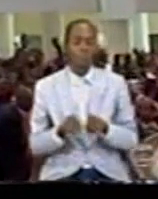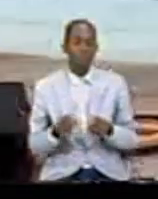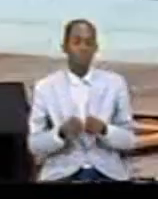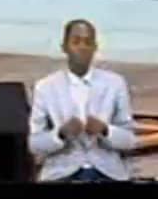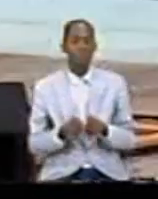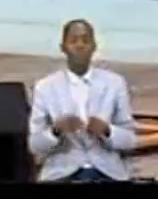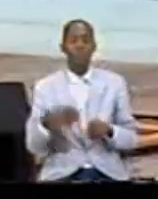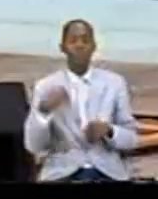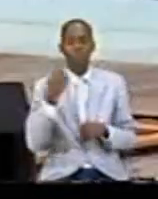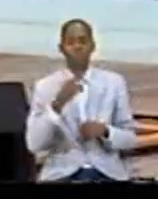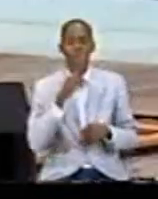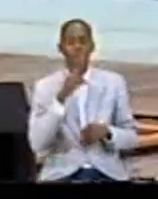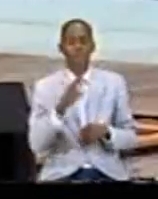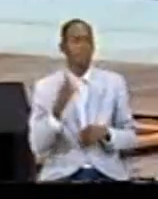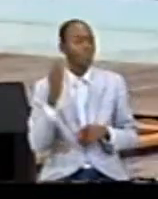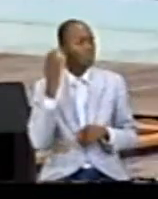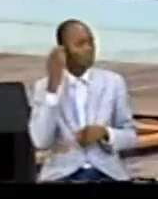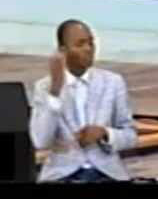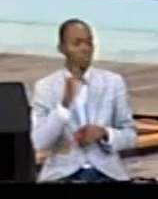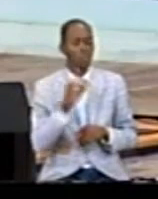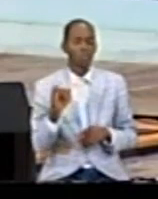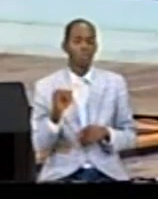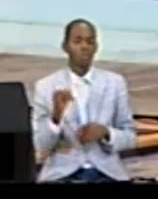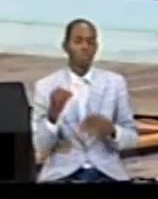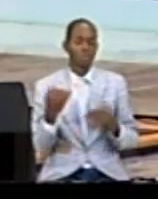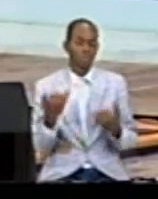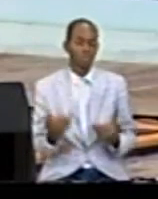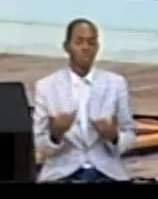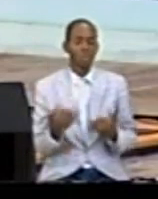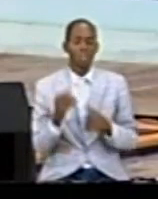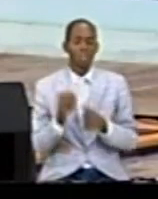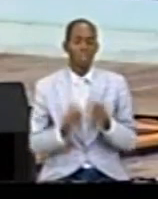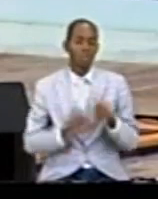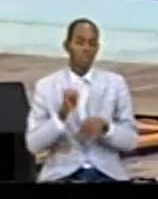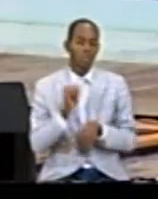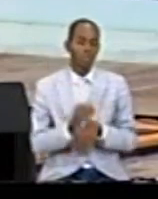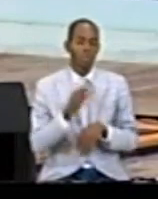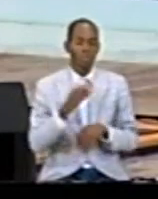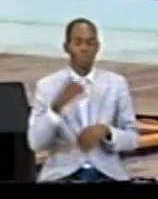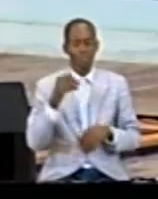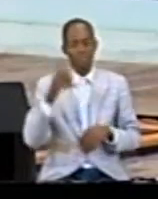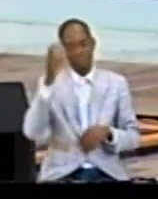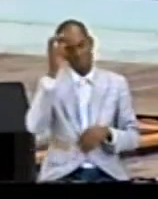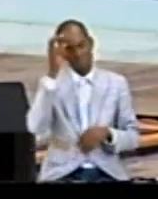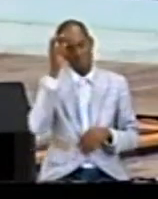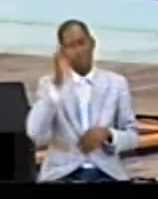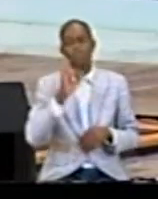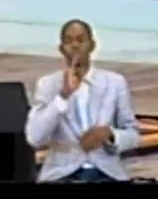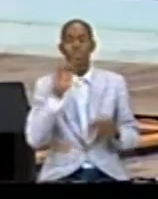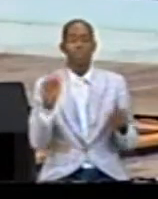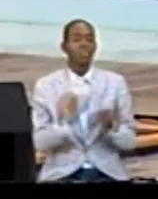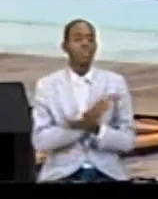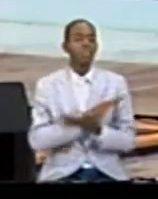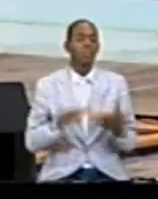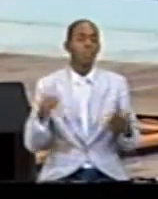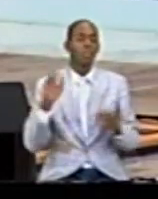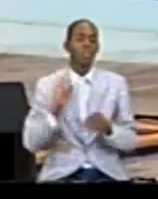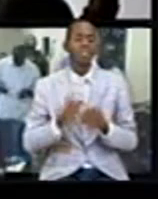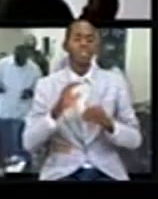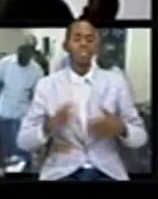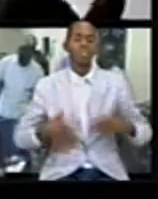are listening as we're streaming, every work of the devil is destroyed in your life.